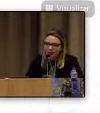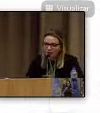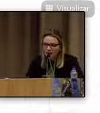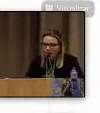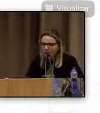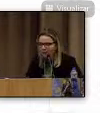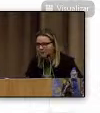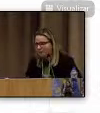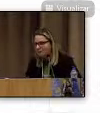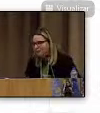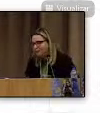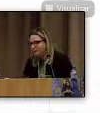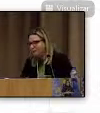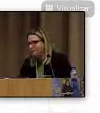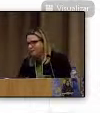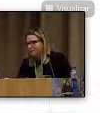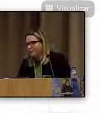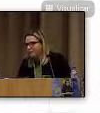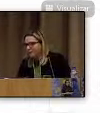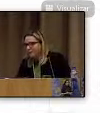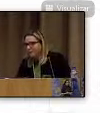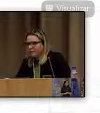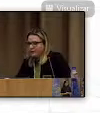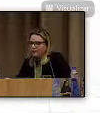for this opportunity.